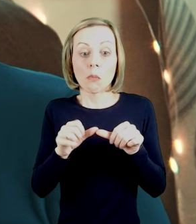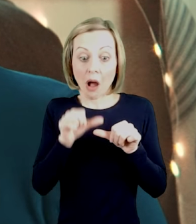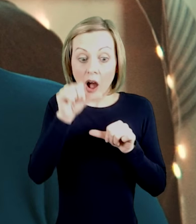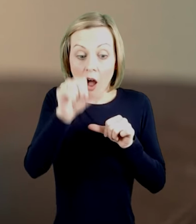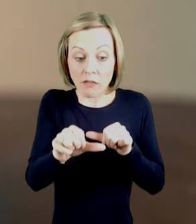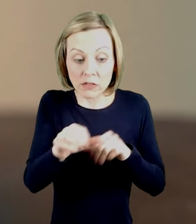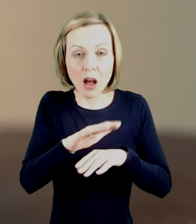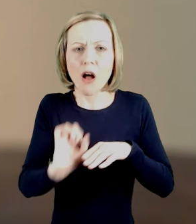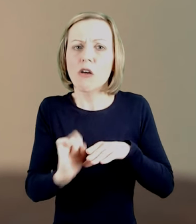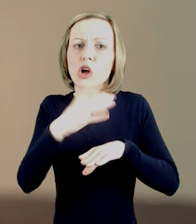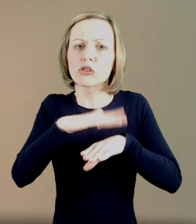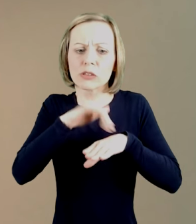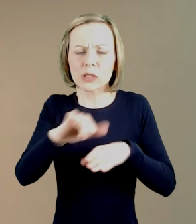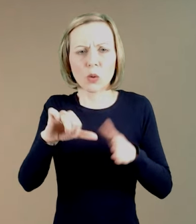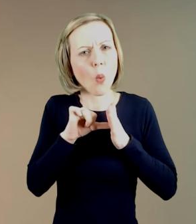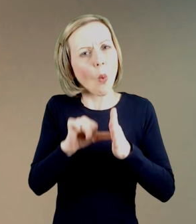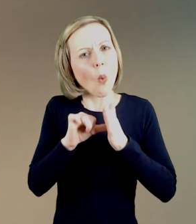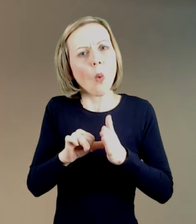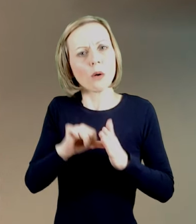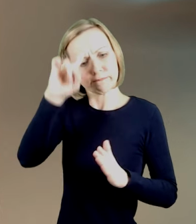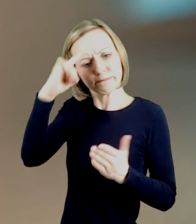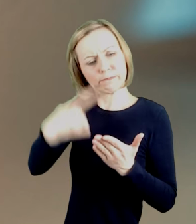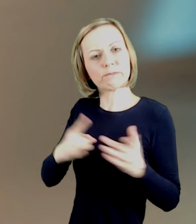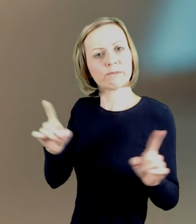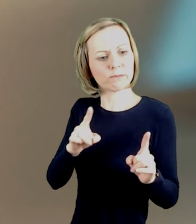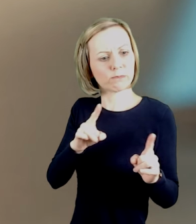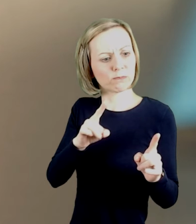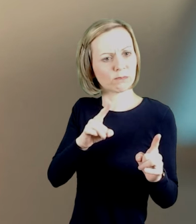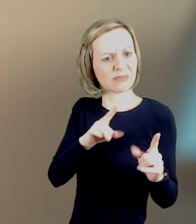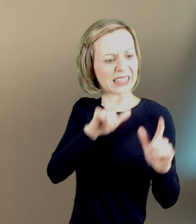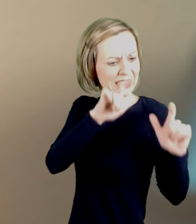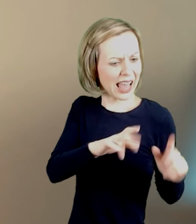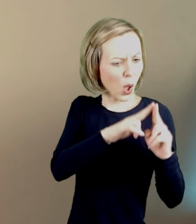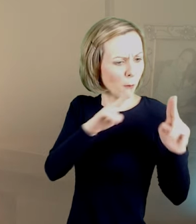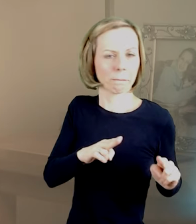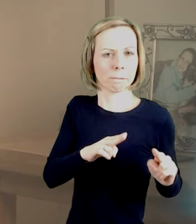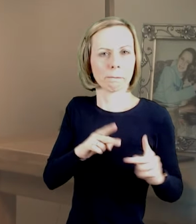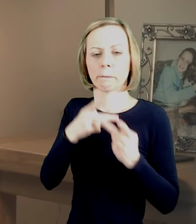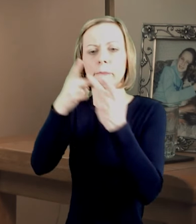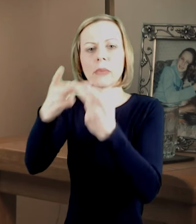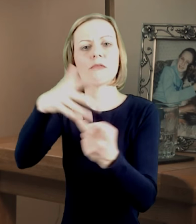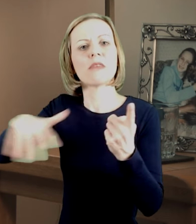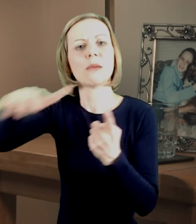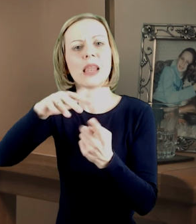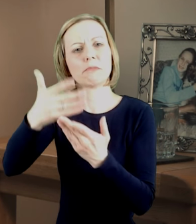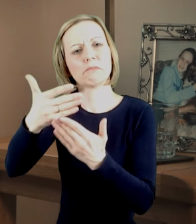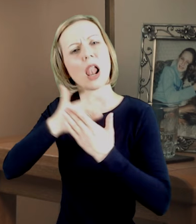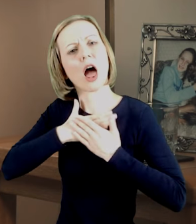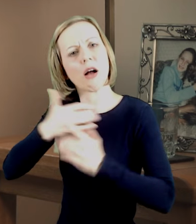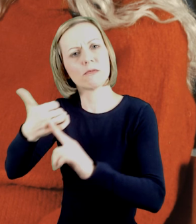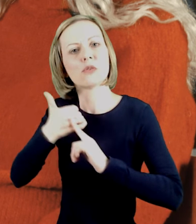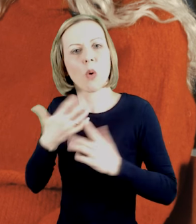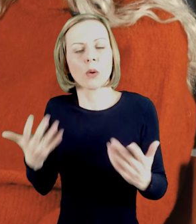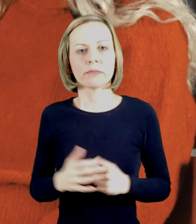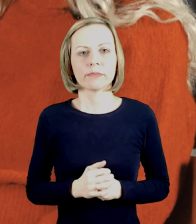the first Christmas, it was just so hard. So we decided to visit family and they gave us the love and support we